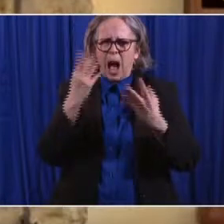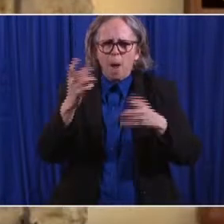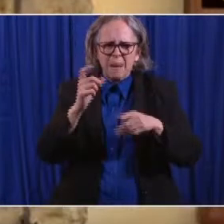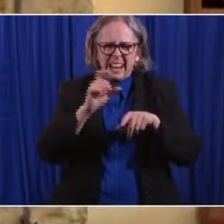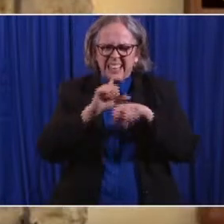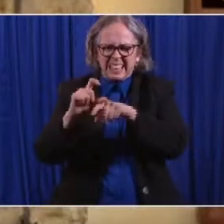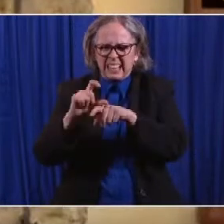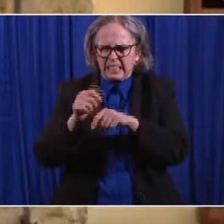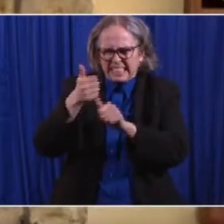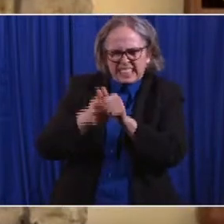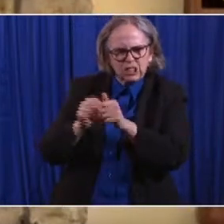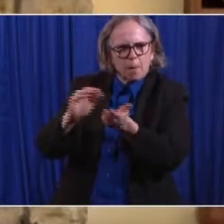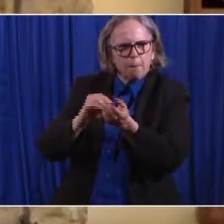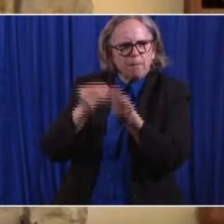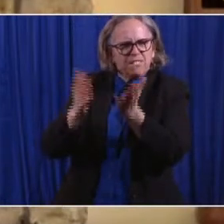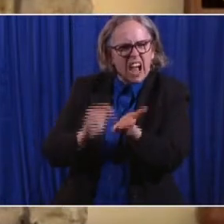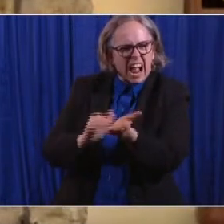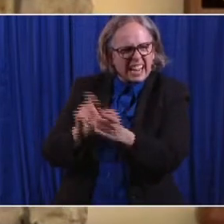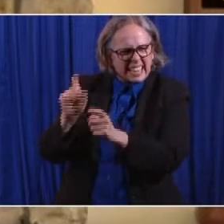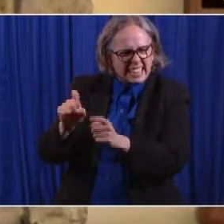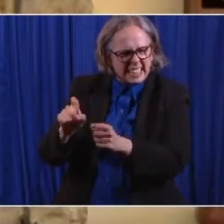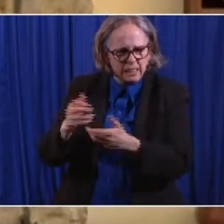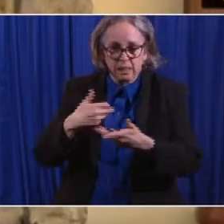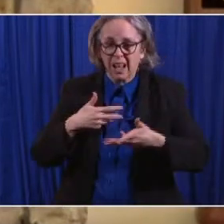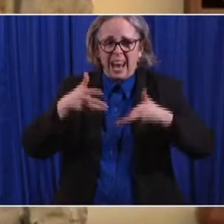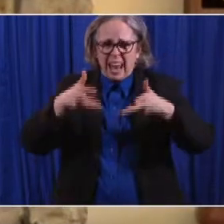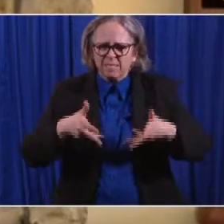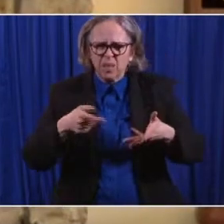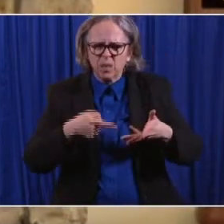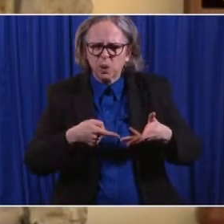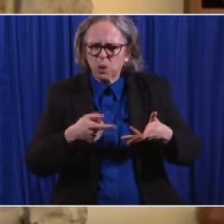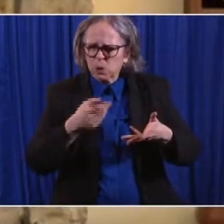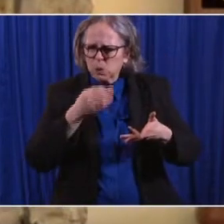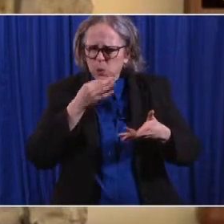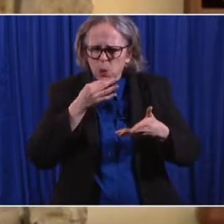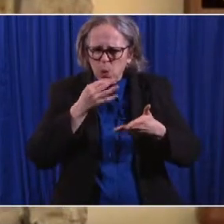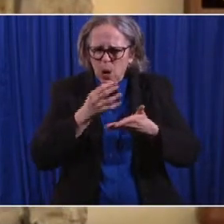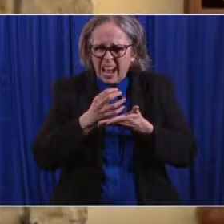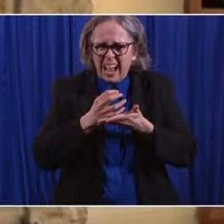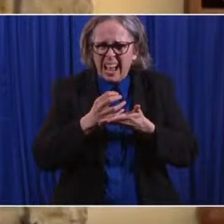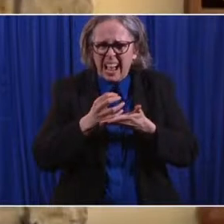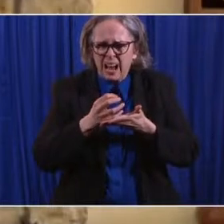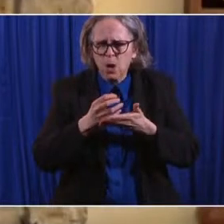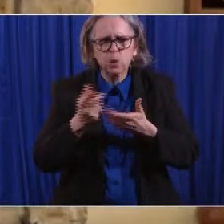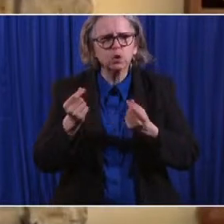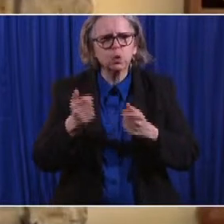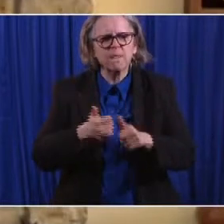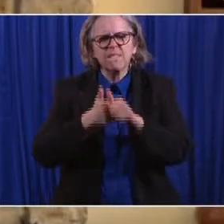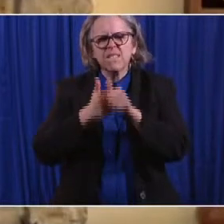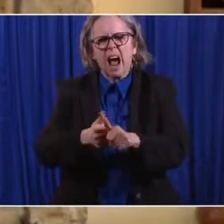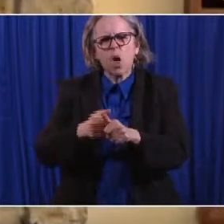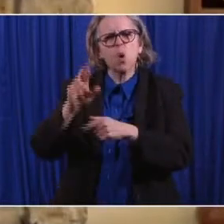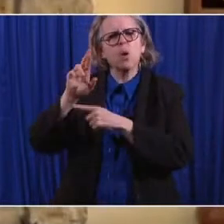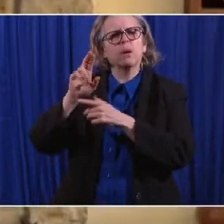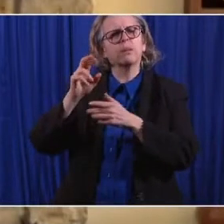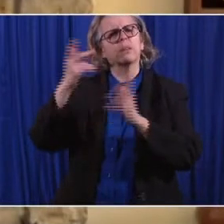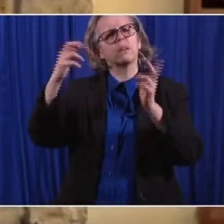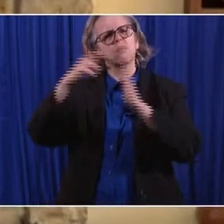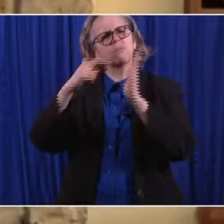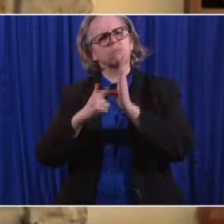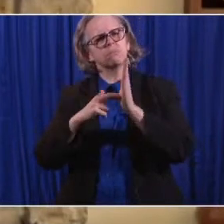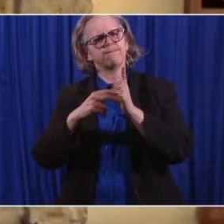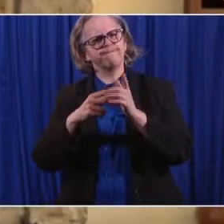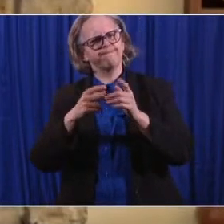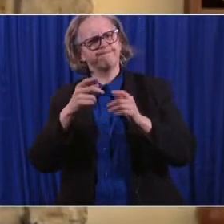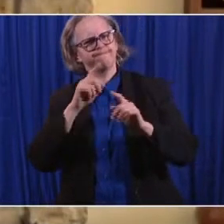over and you cannot keep it, to follow the regulations, you obviously have to follow the regulations. What we're saying to them